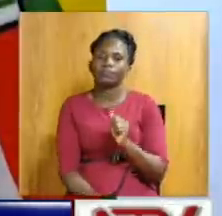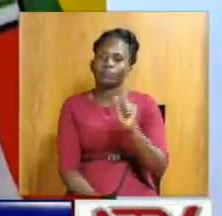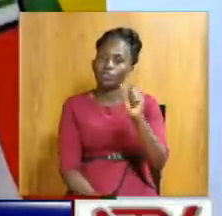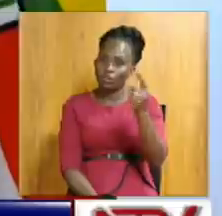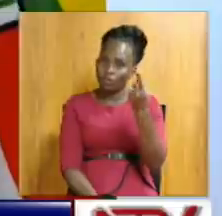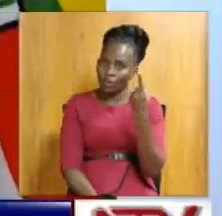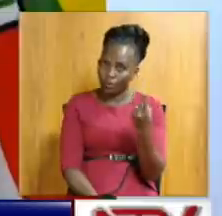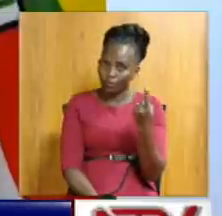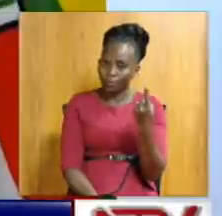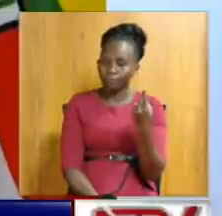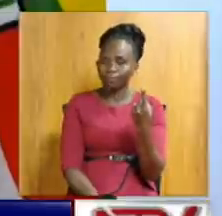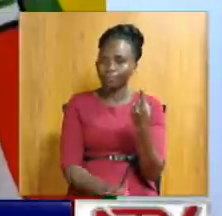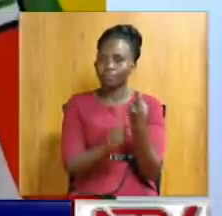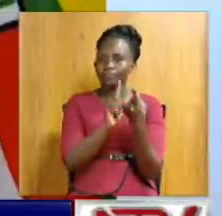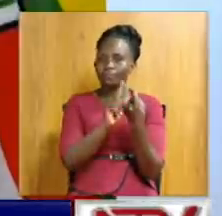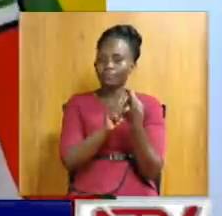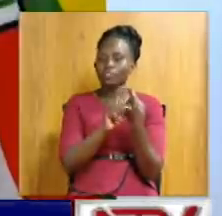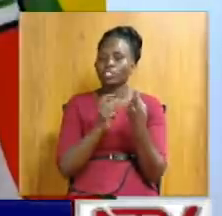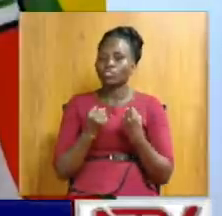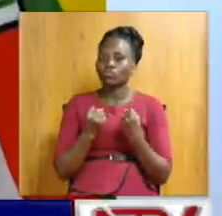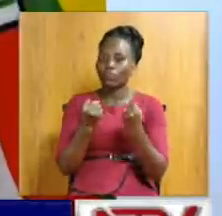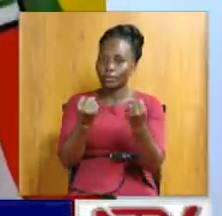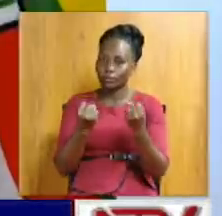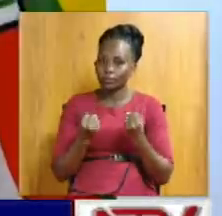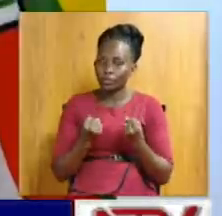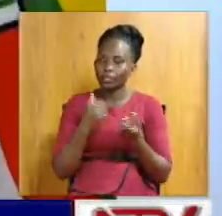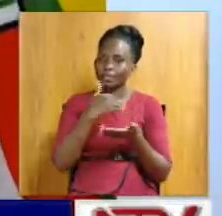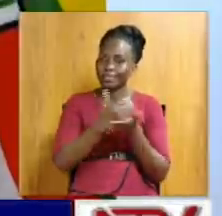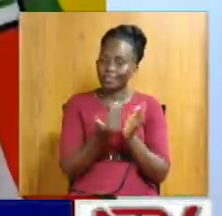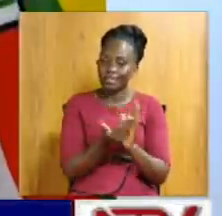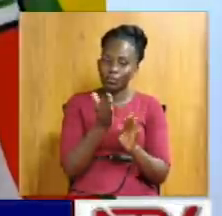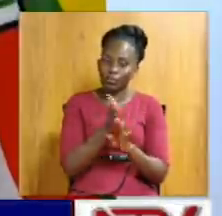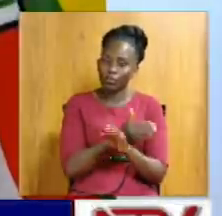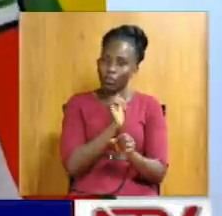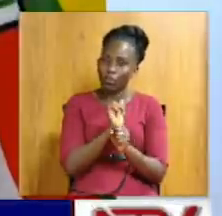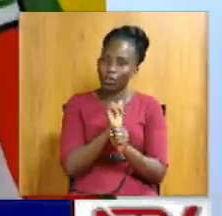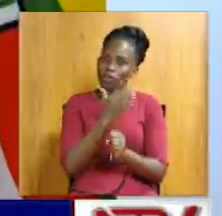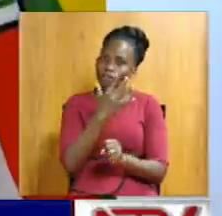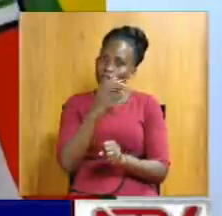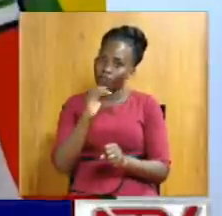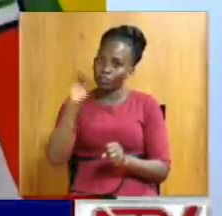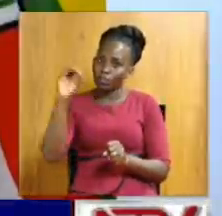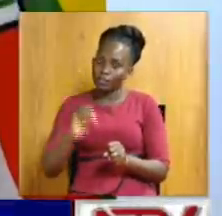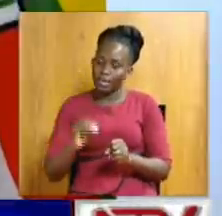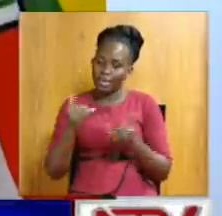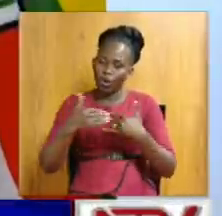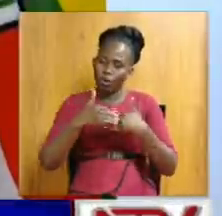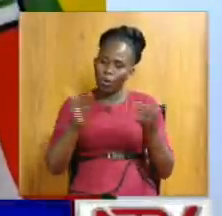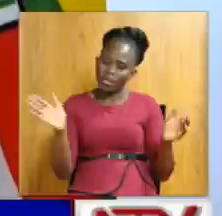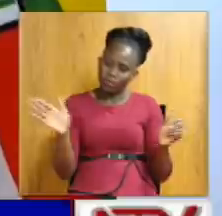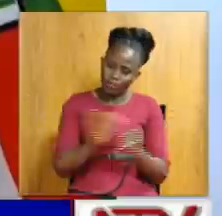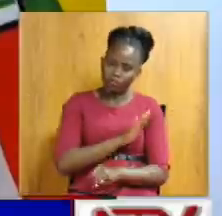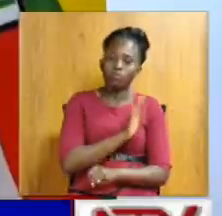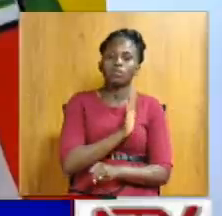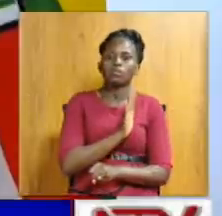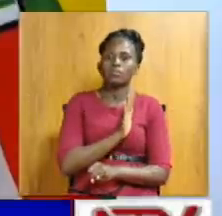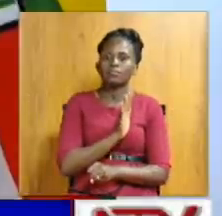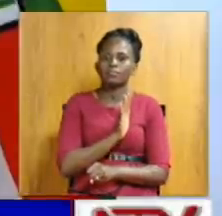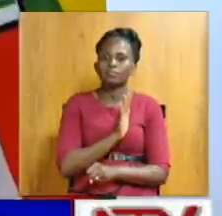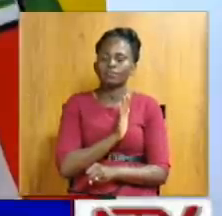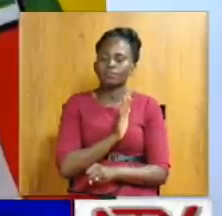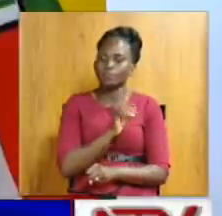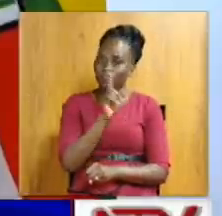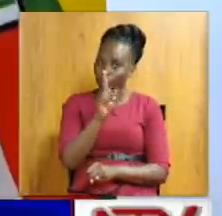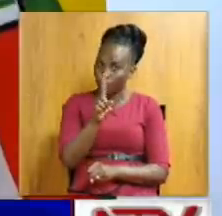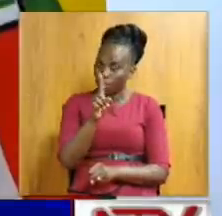one, the transport sector, which has been operating at 50%, will be opened fully, but